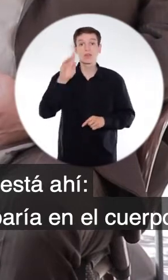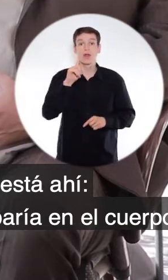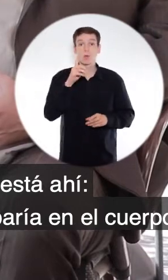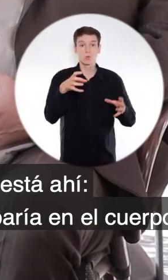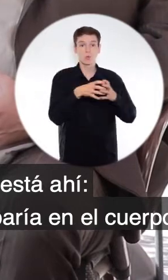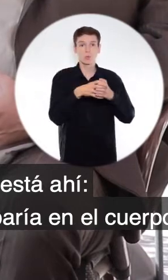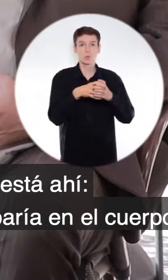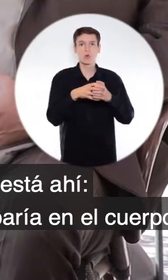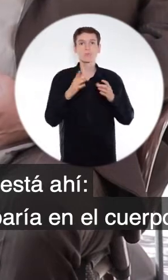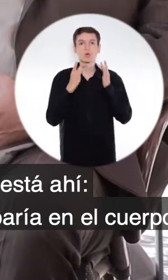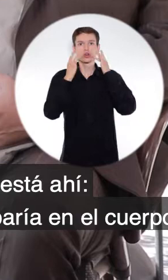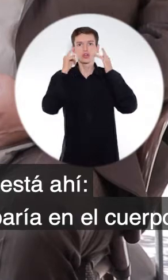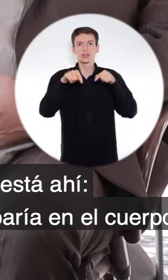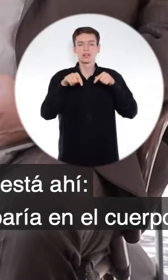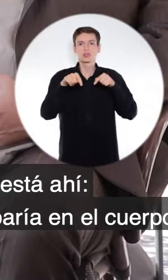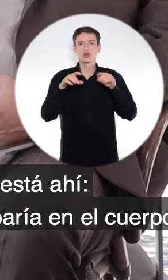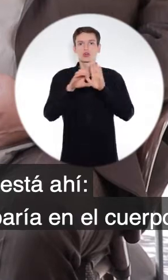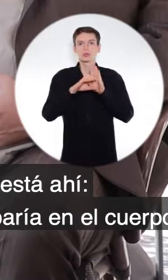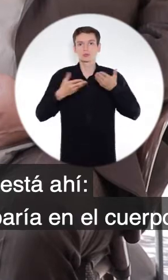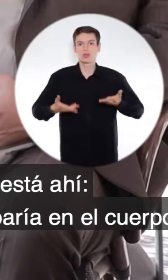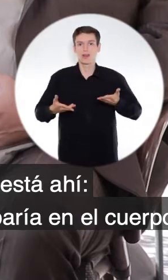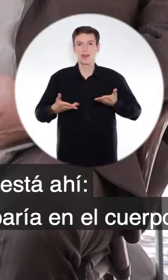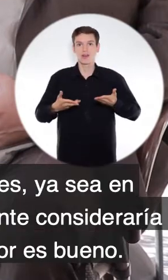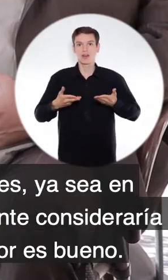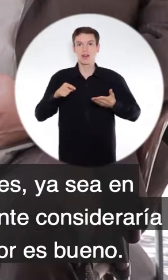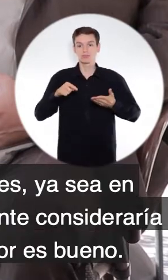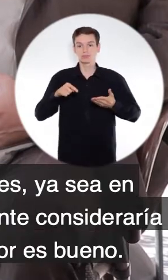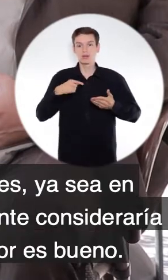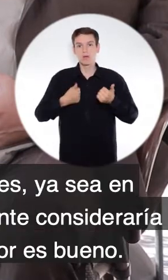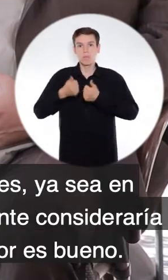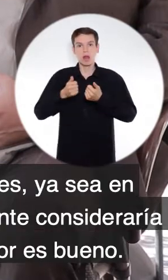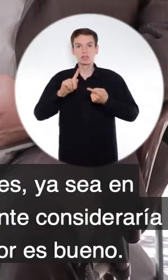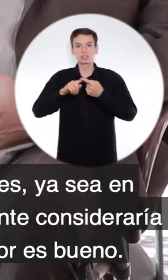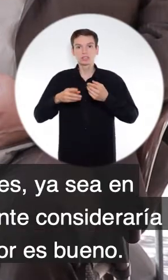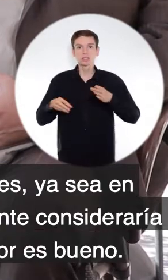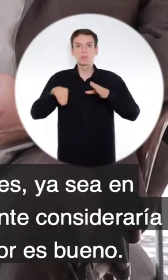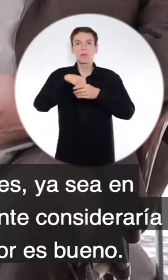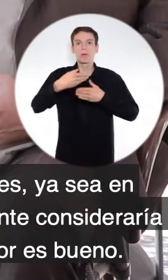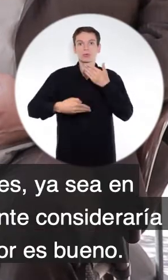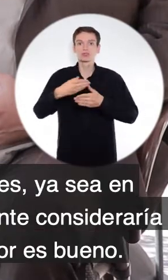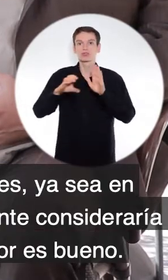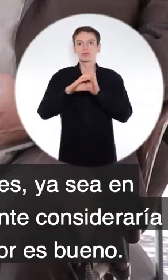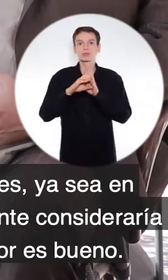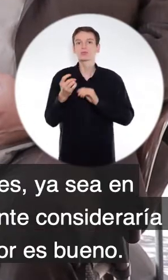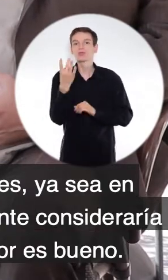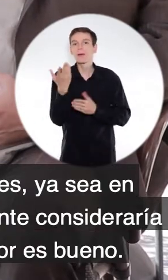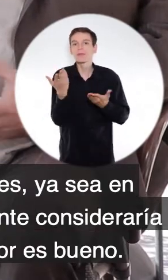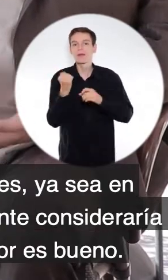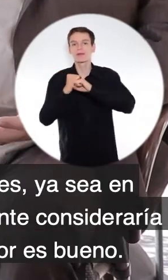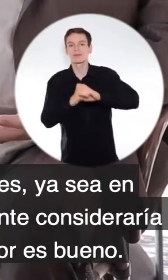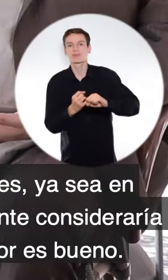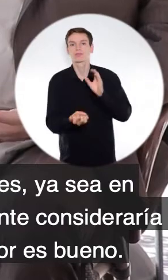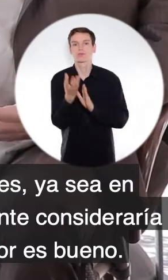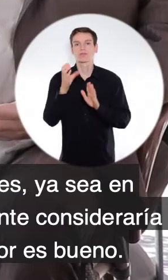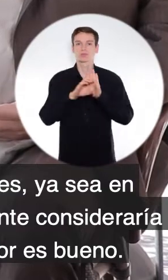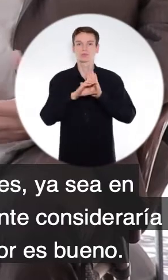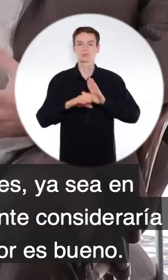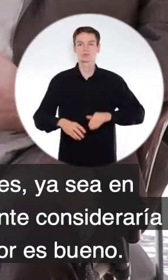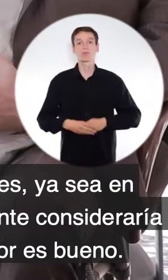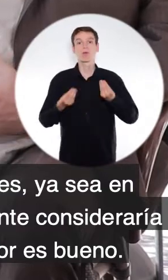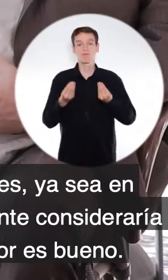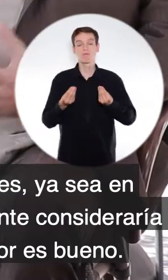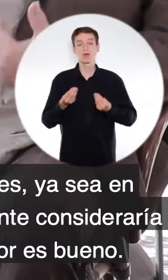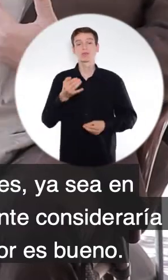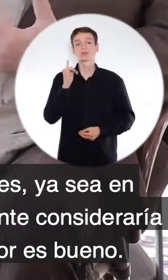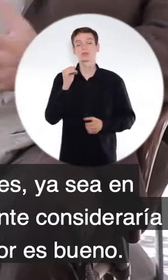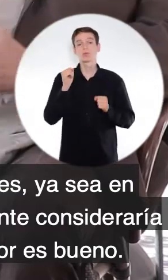constituent body just to boycott a new constitution. Well, presumably such a group would be punished in the polls, either in that election or